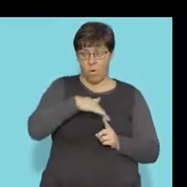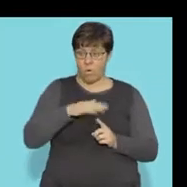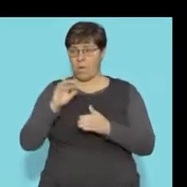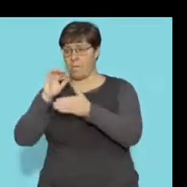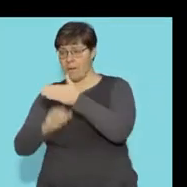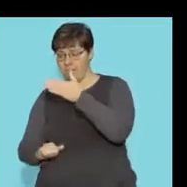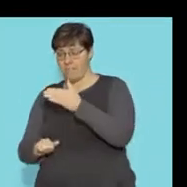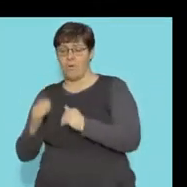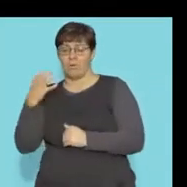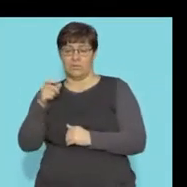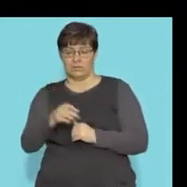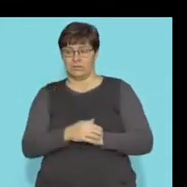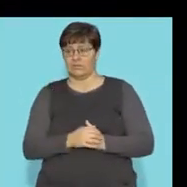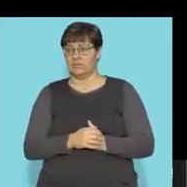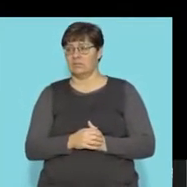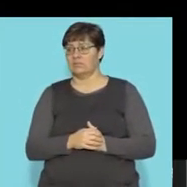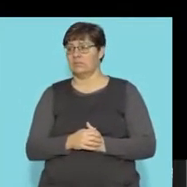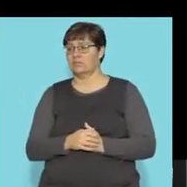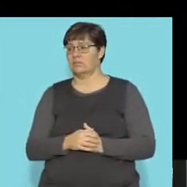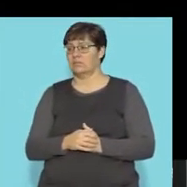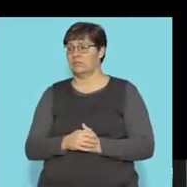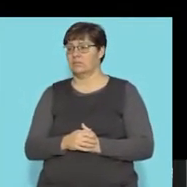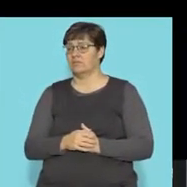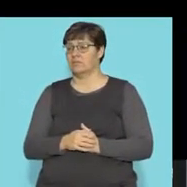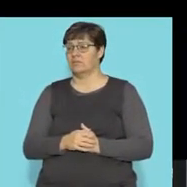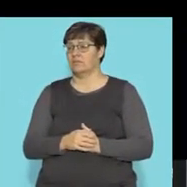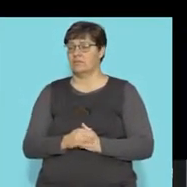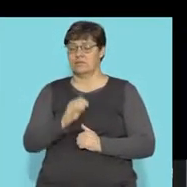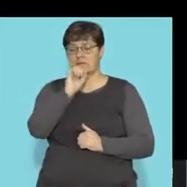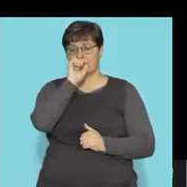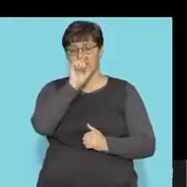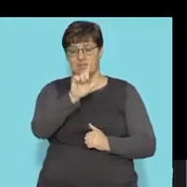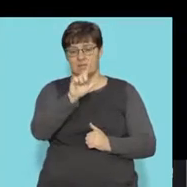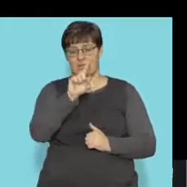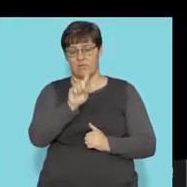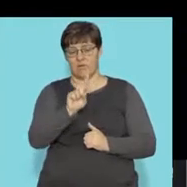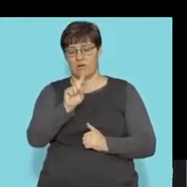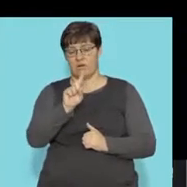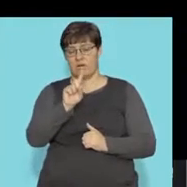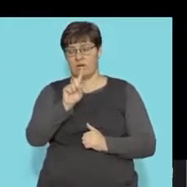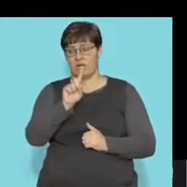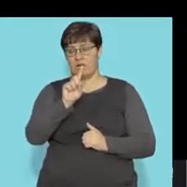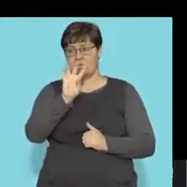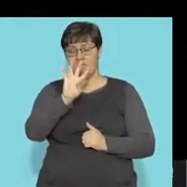and subtract the golden part. So I'm going to have